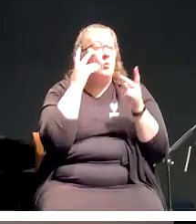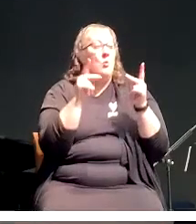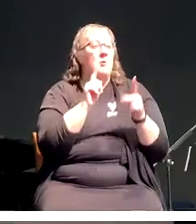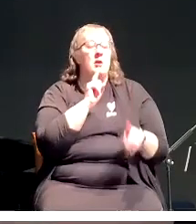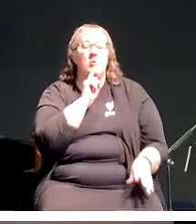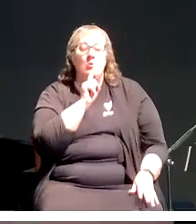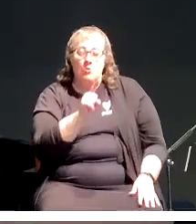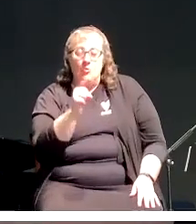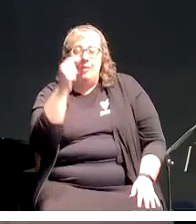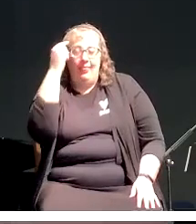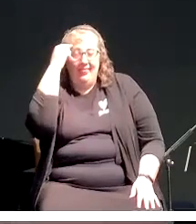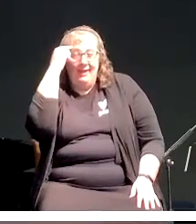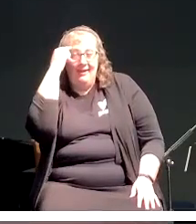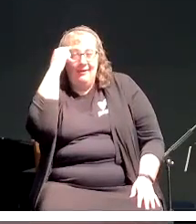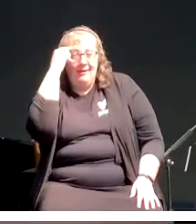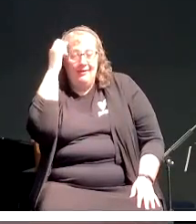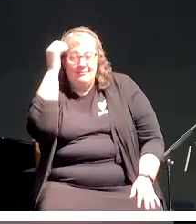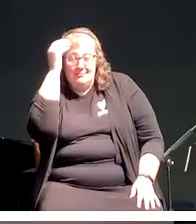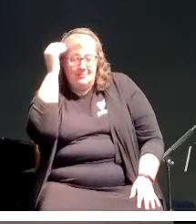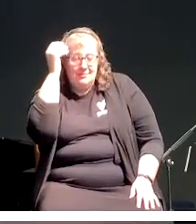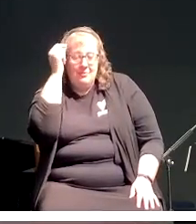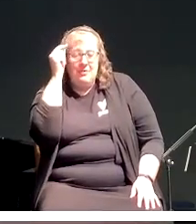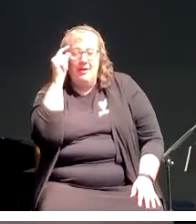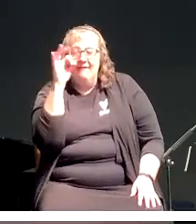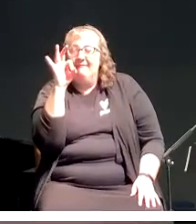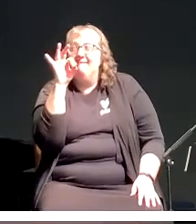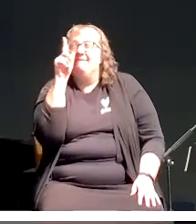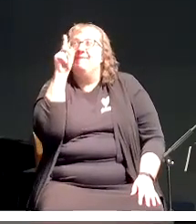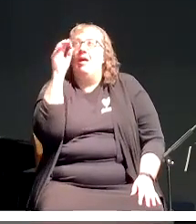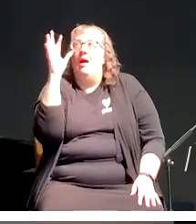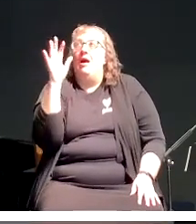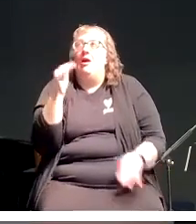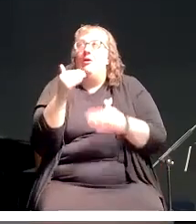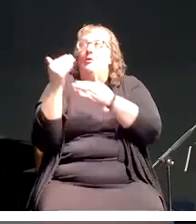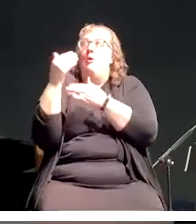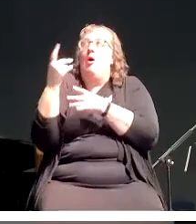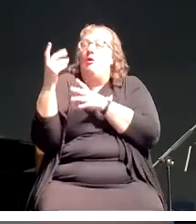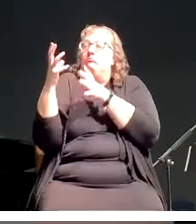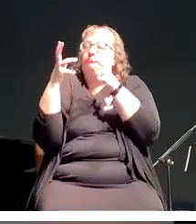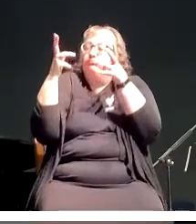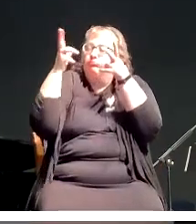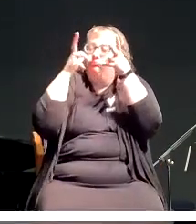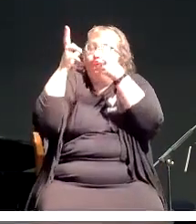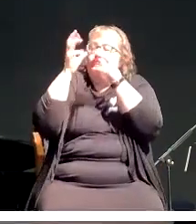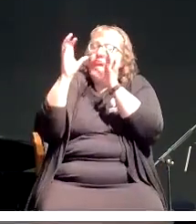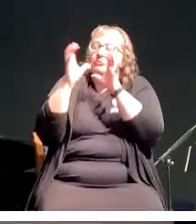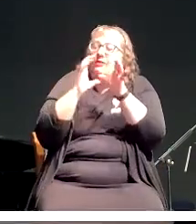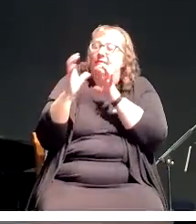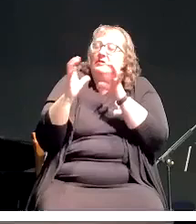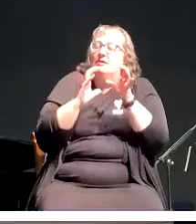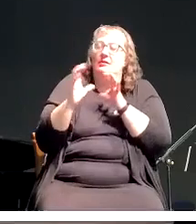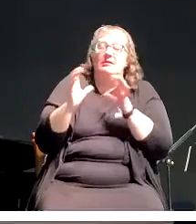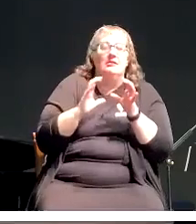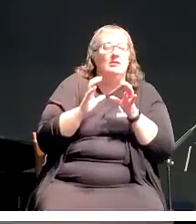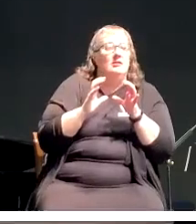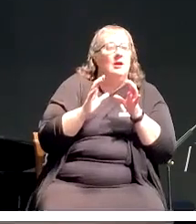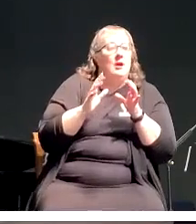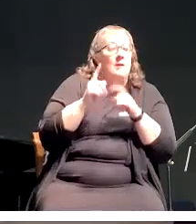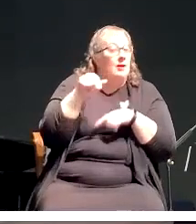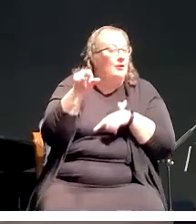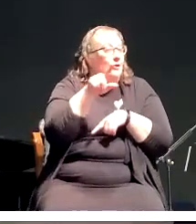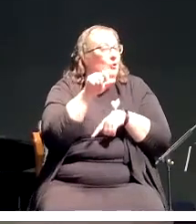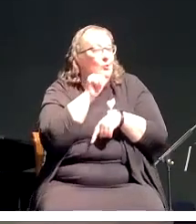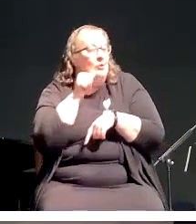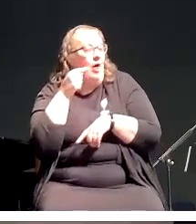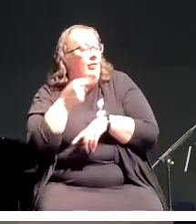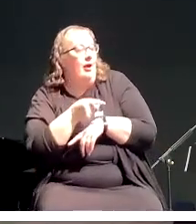really think, to be that fly on the wall, to hear the conversations that people will have about you when you're